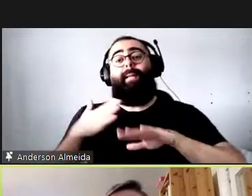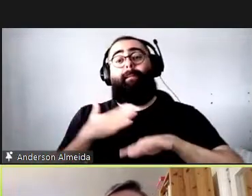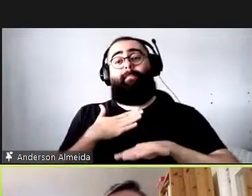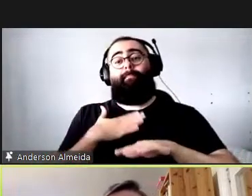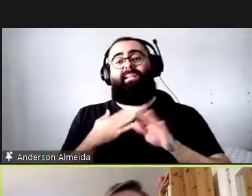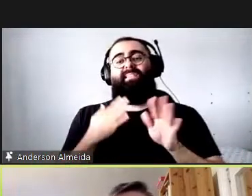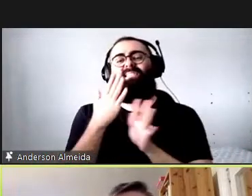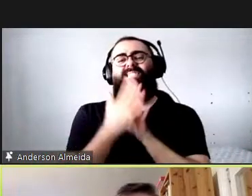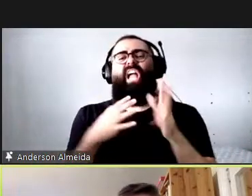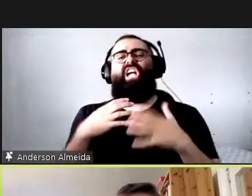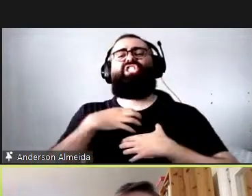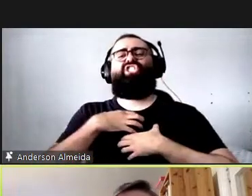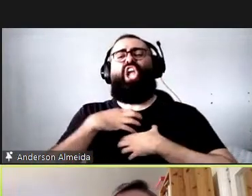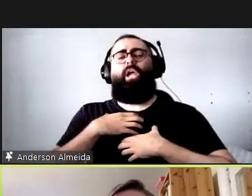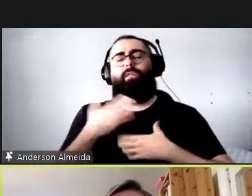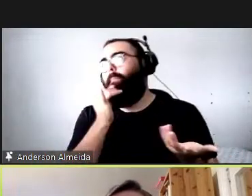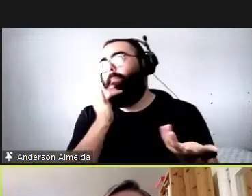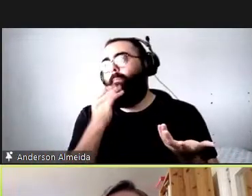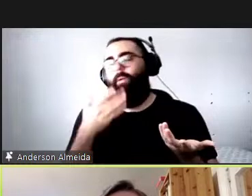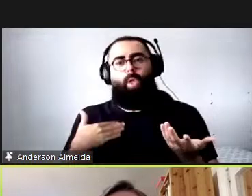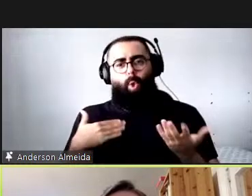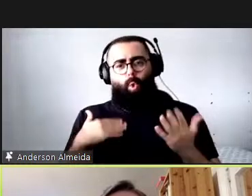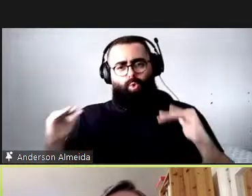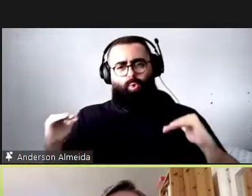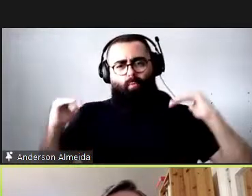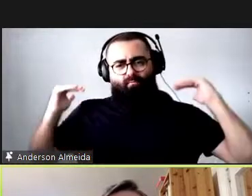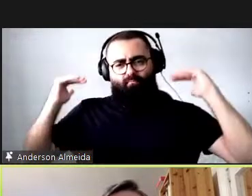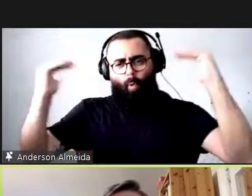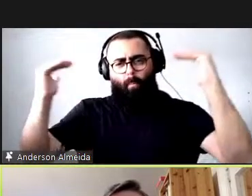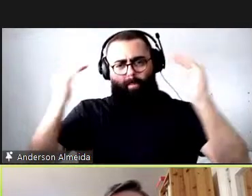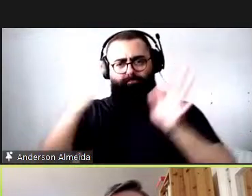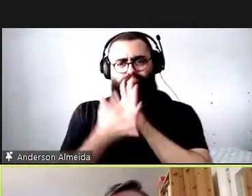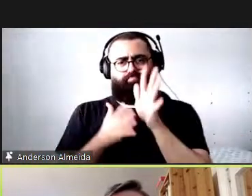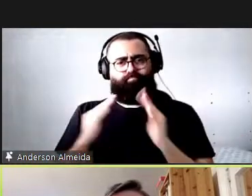in a formal versus less formal context,